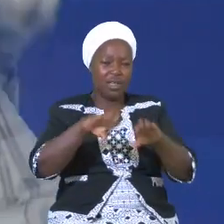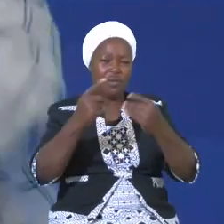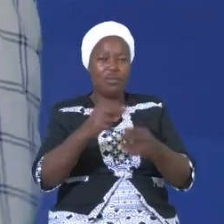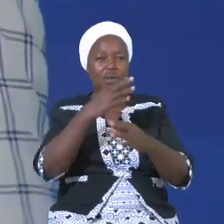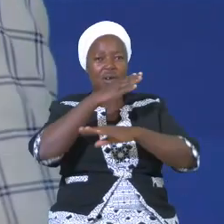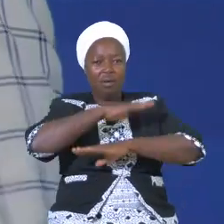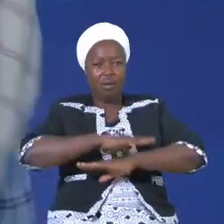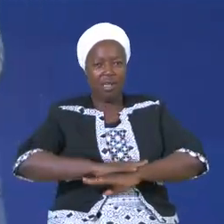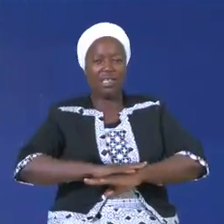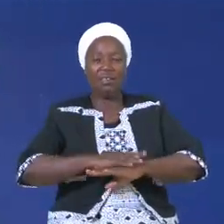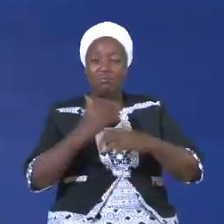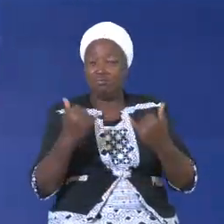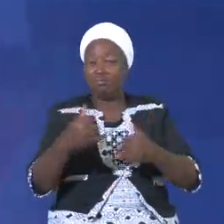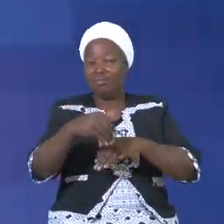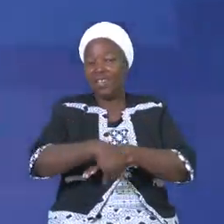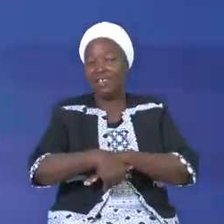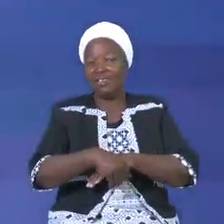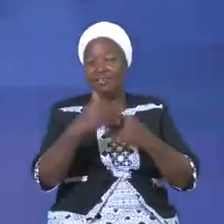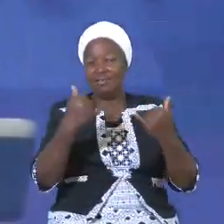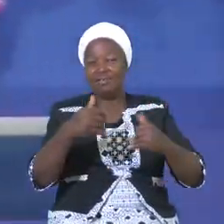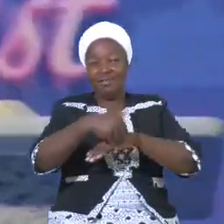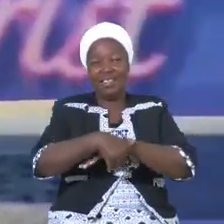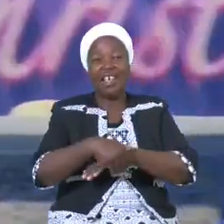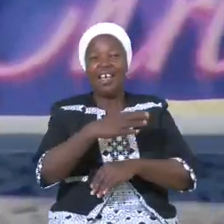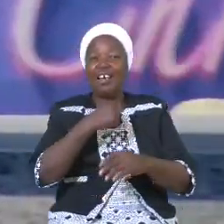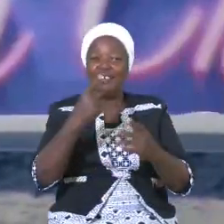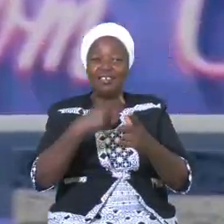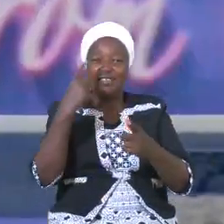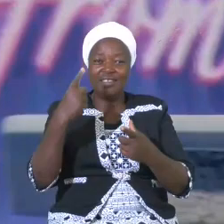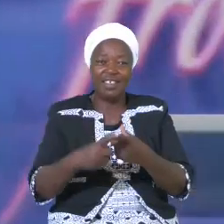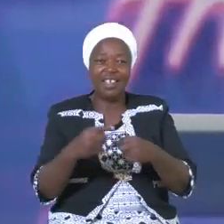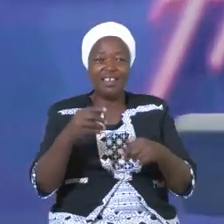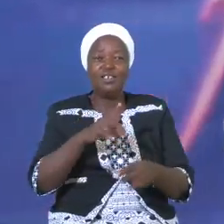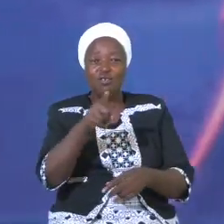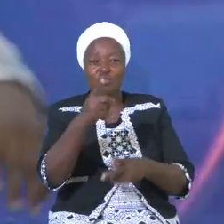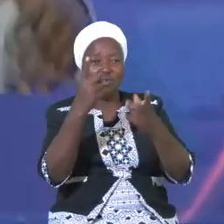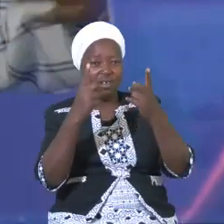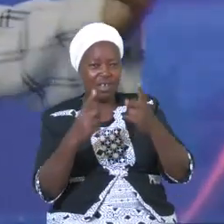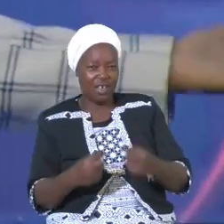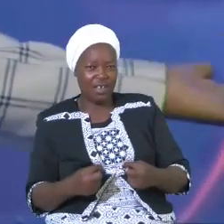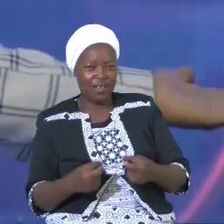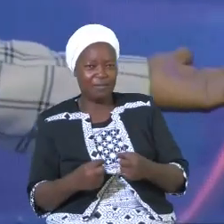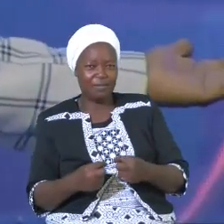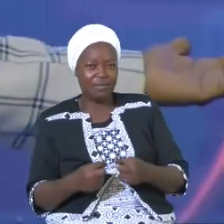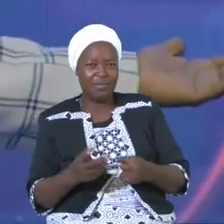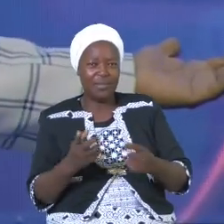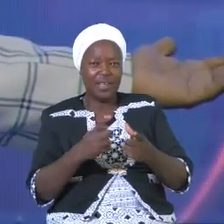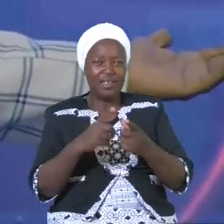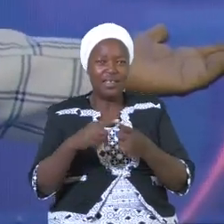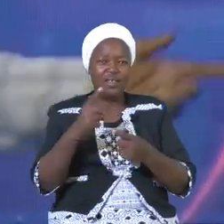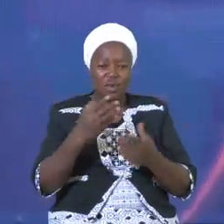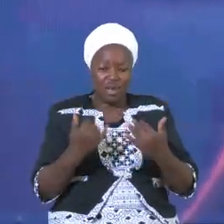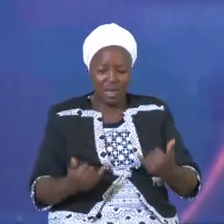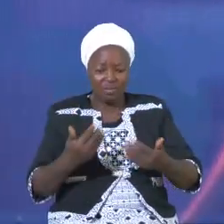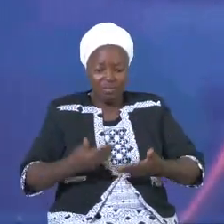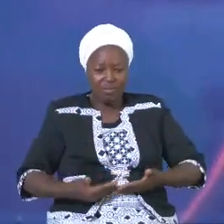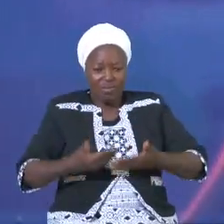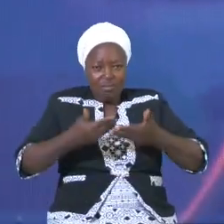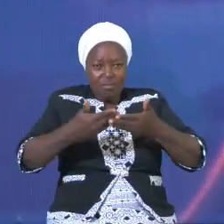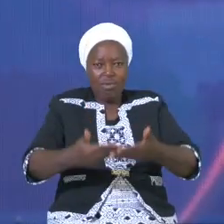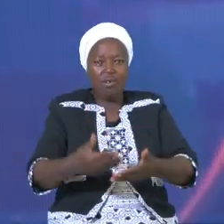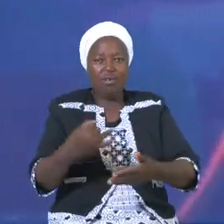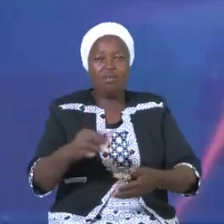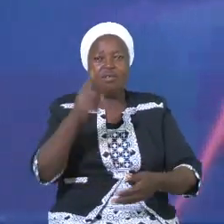i say tonight and then you come and you are now born of god and he gives